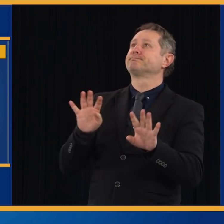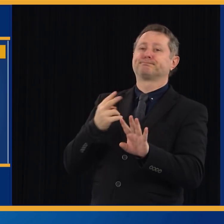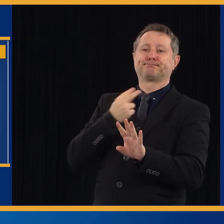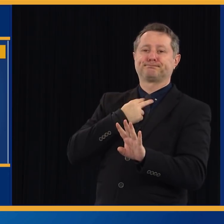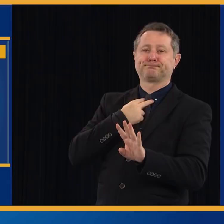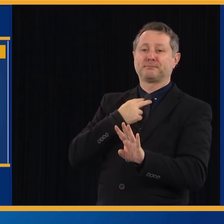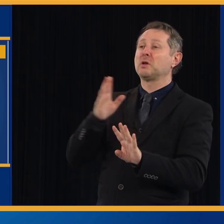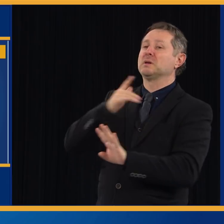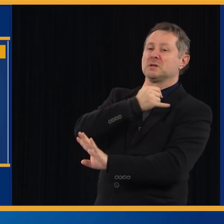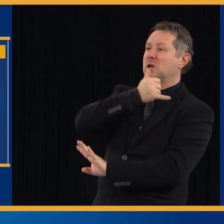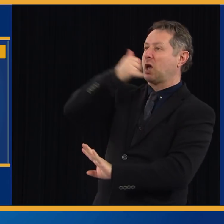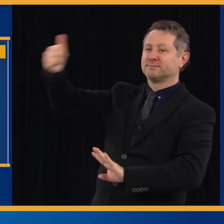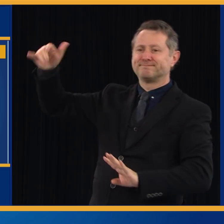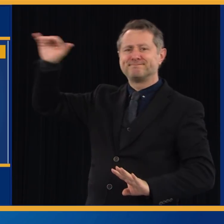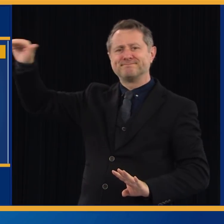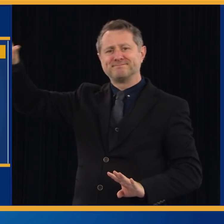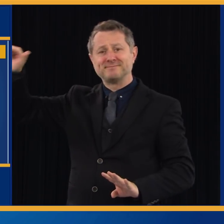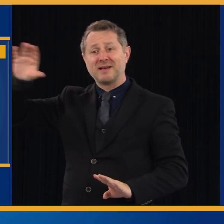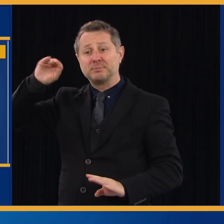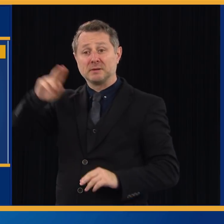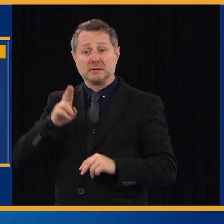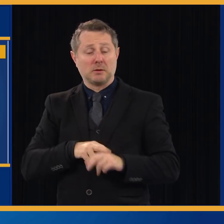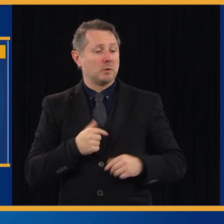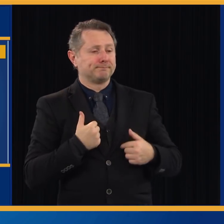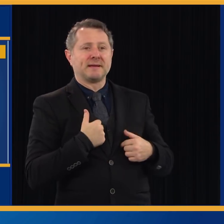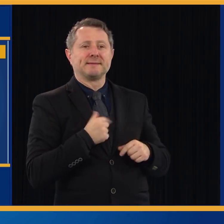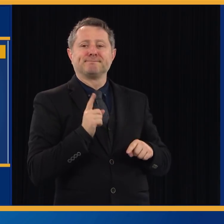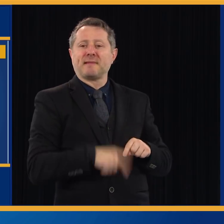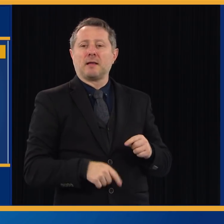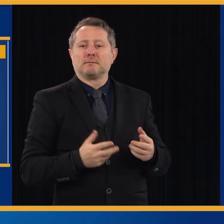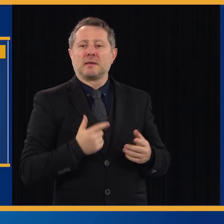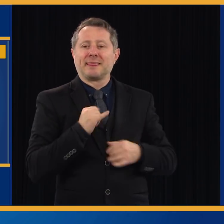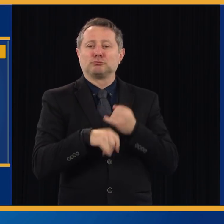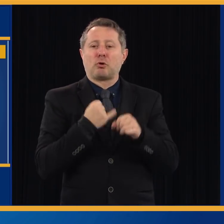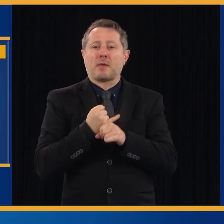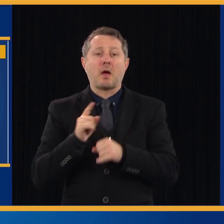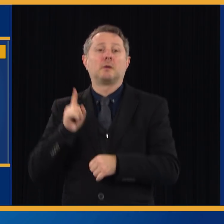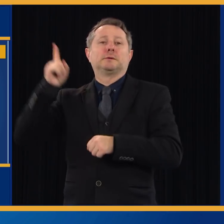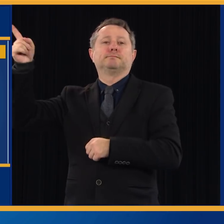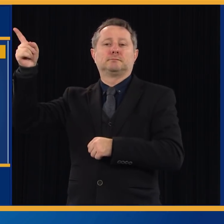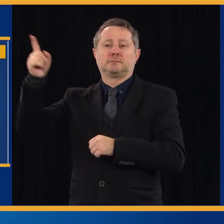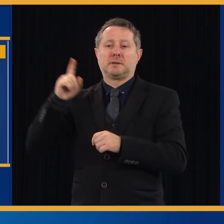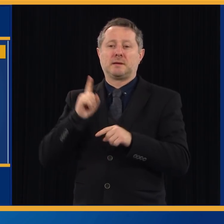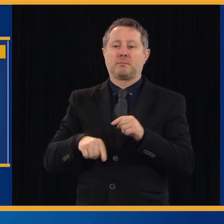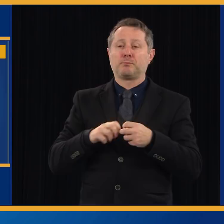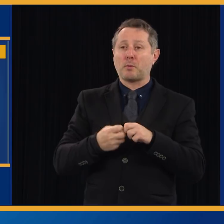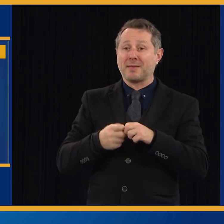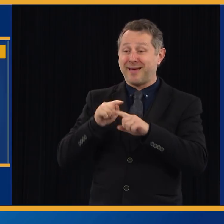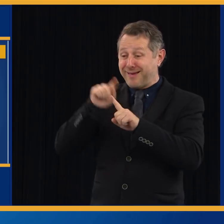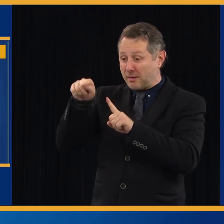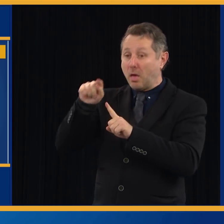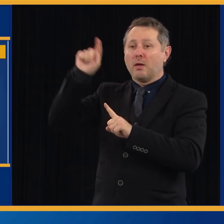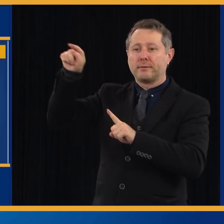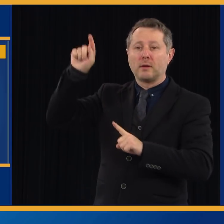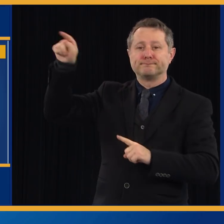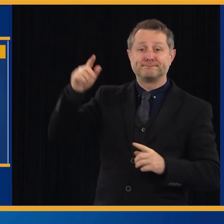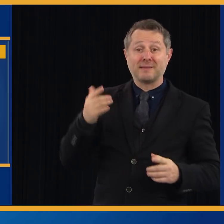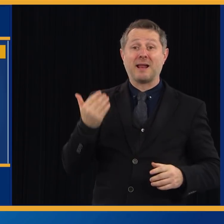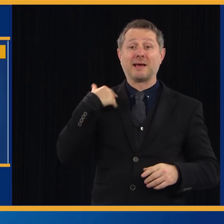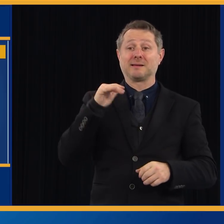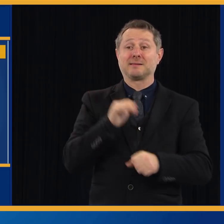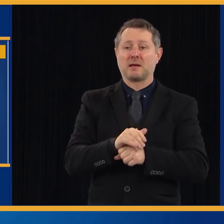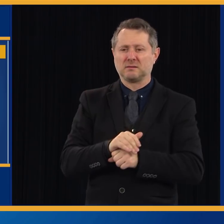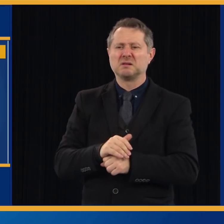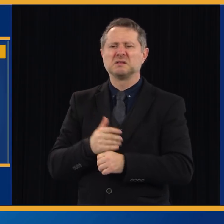international problem. That's where we are now. Last night I get home. I have my 3 daughters with me now, which